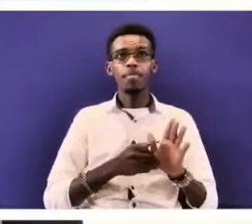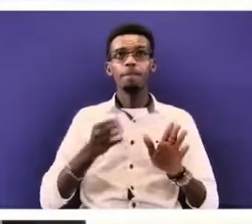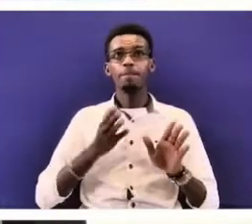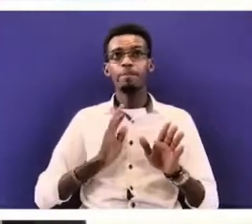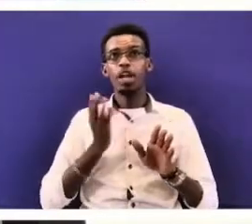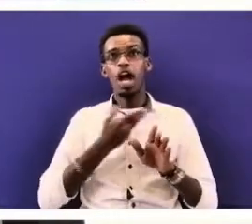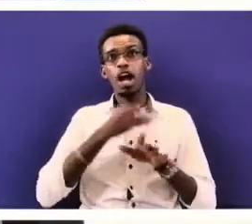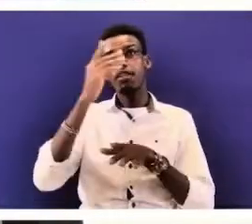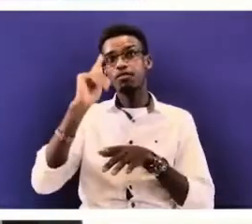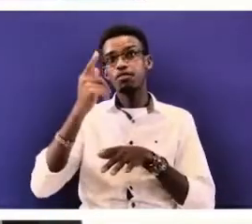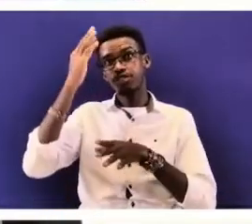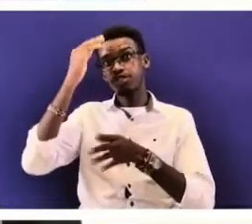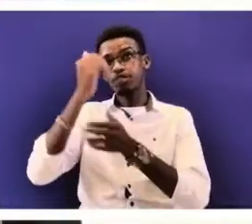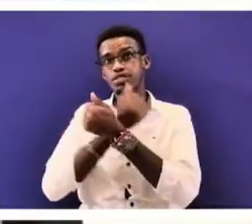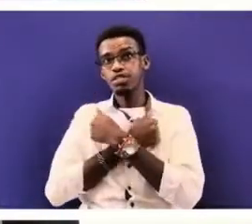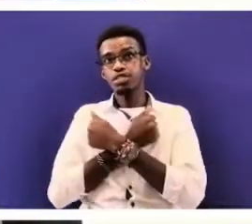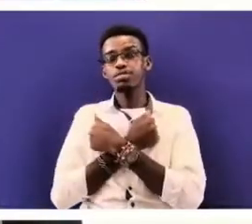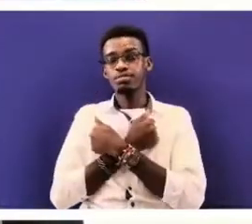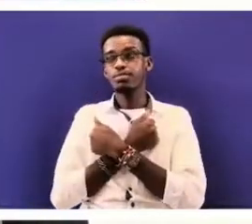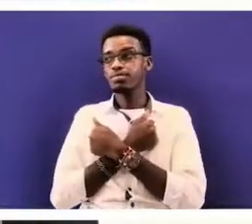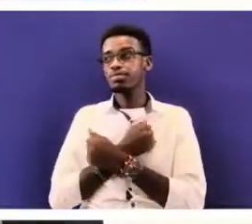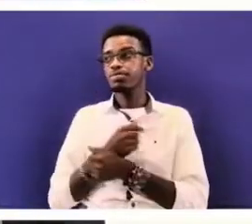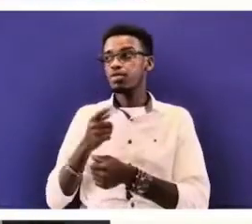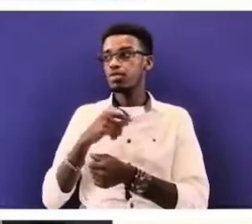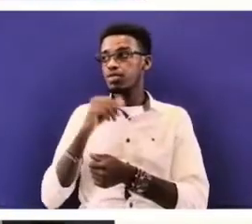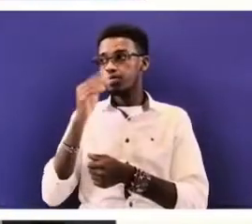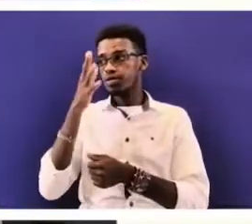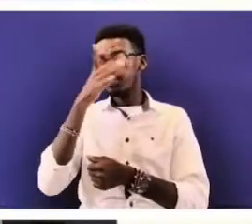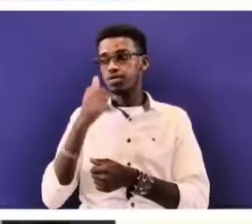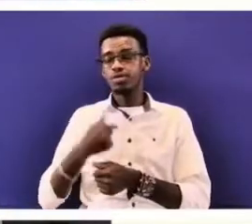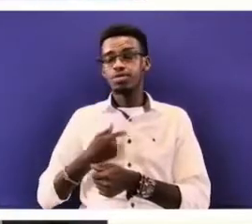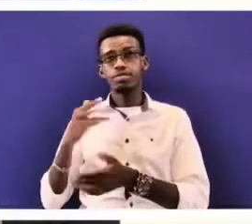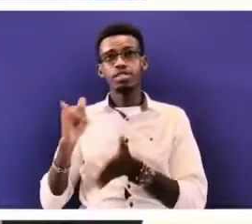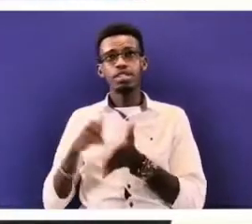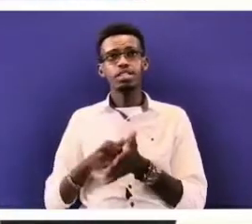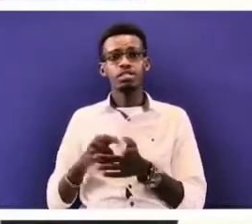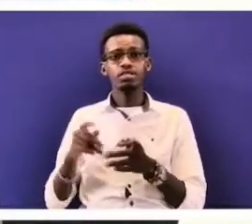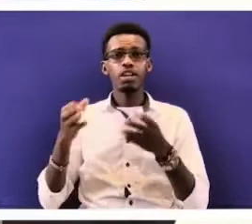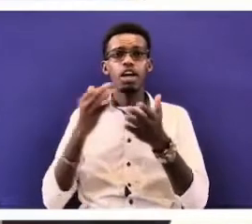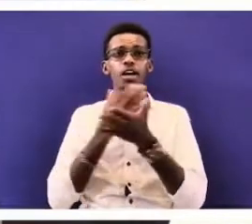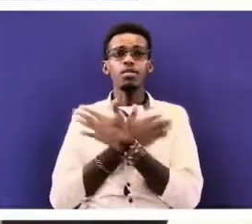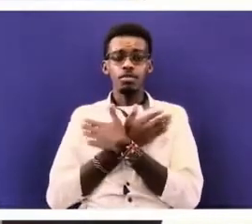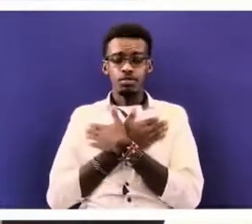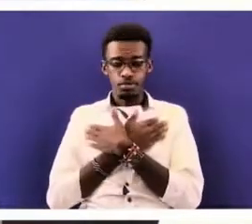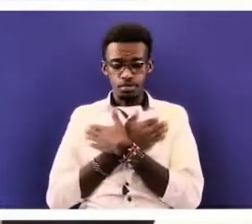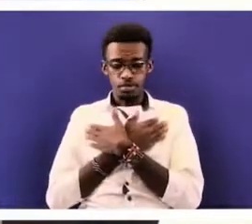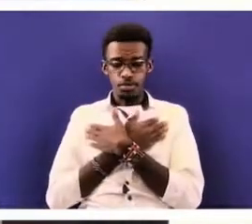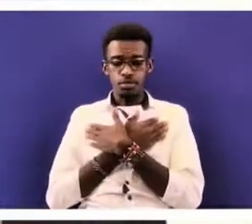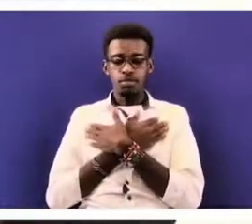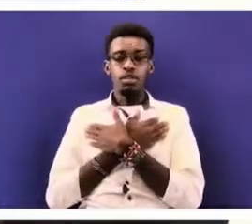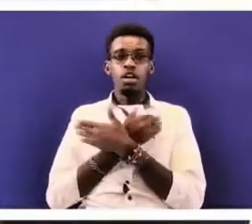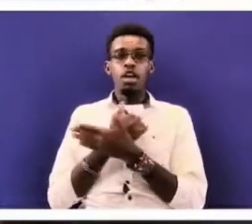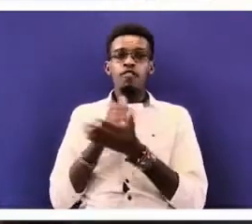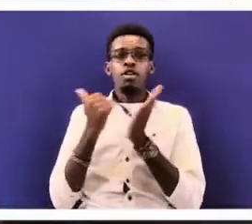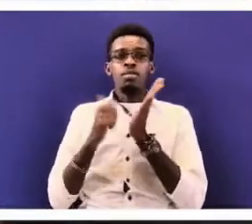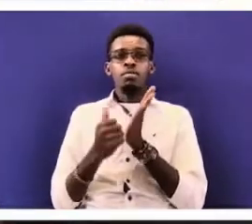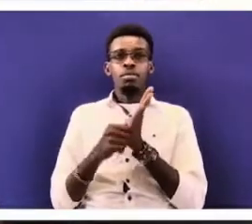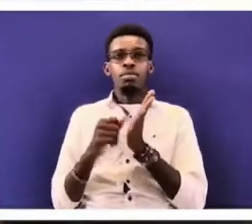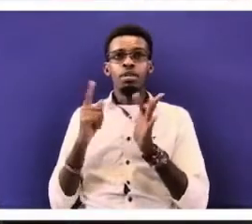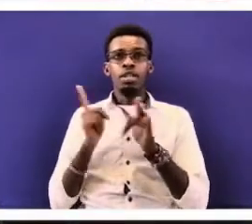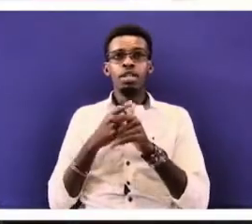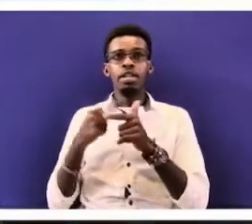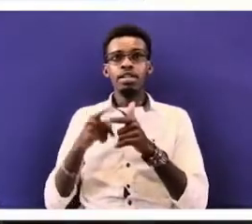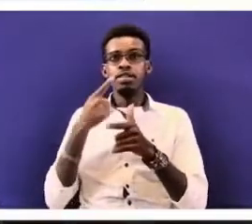first love, relying on self instead of our friends. If I have a problem, the first thing I'll call up and